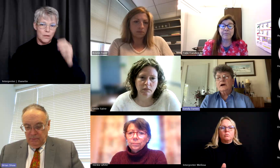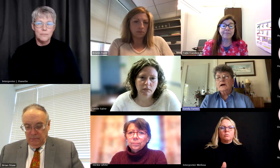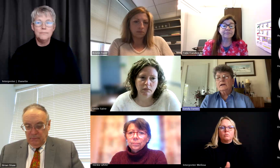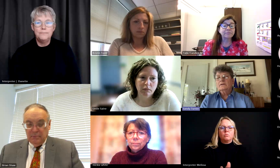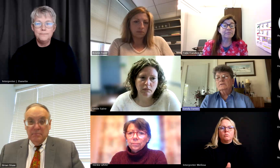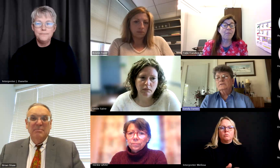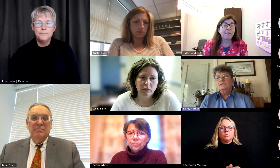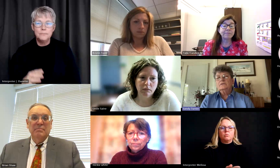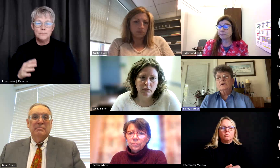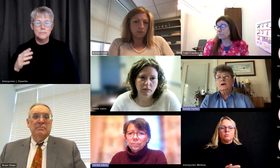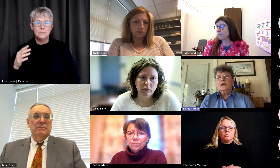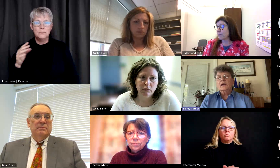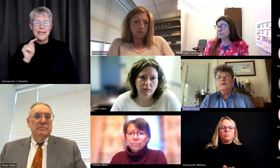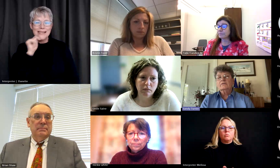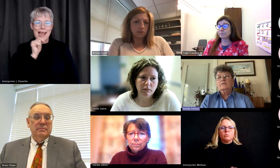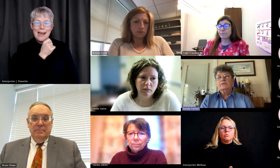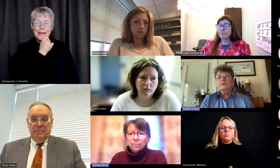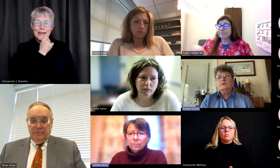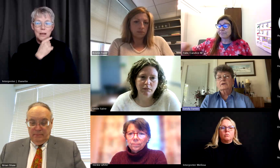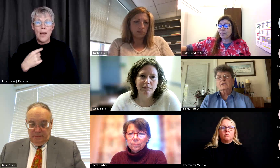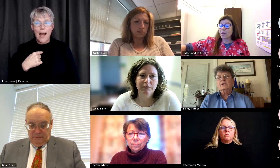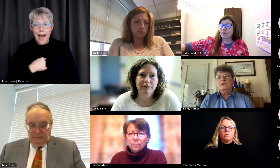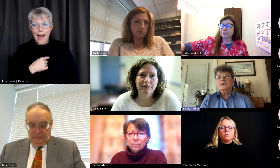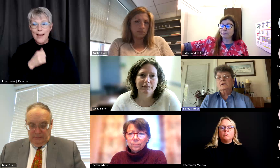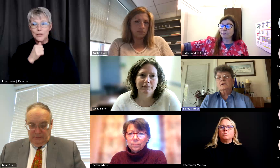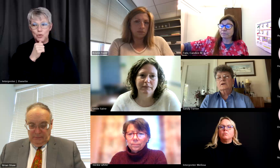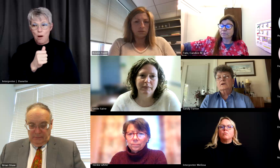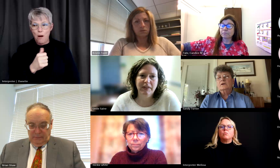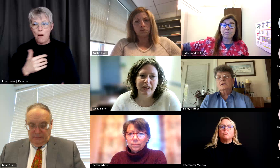do not have.